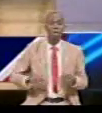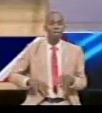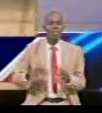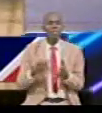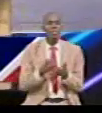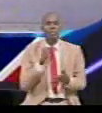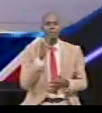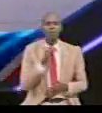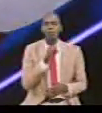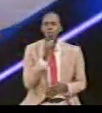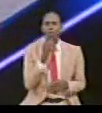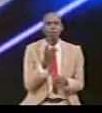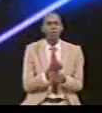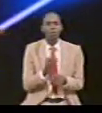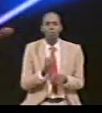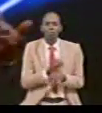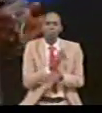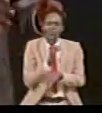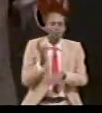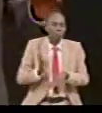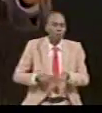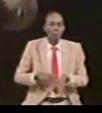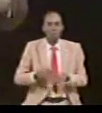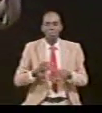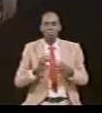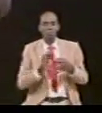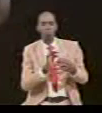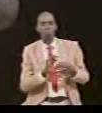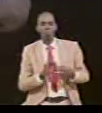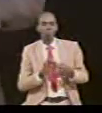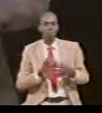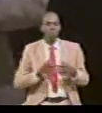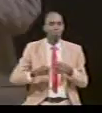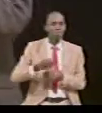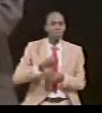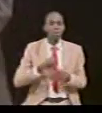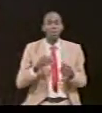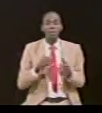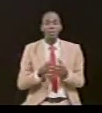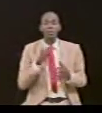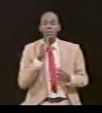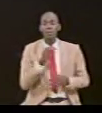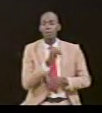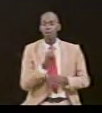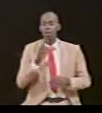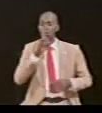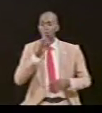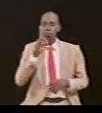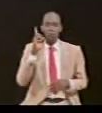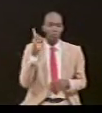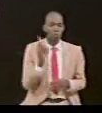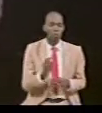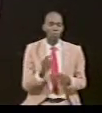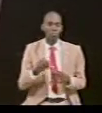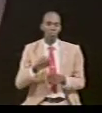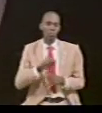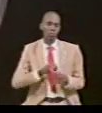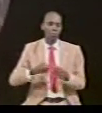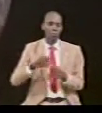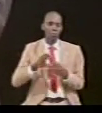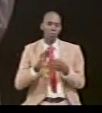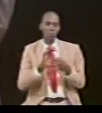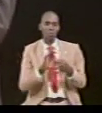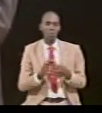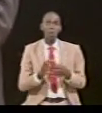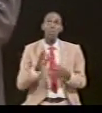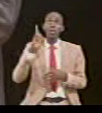just a nominal relationship. It's an actual, a definite relationship. It